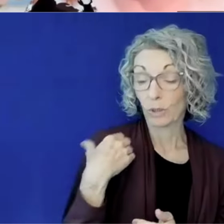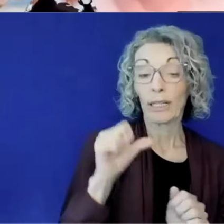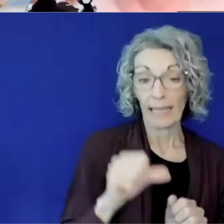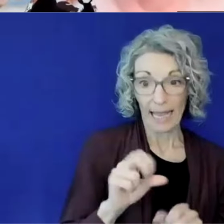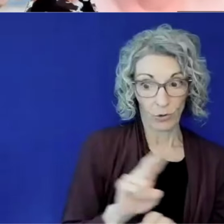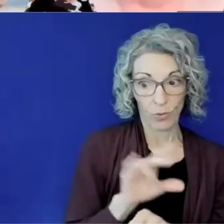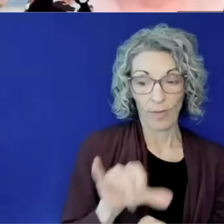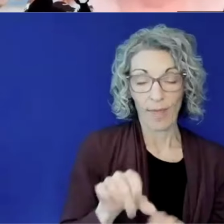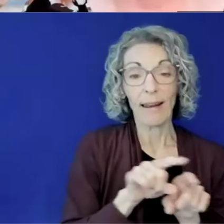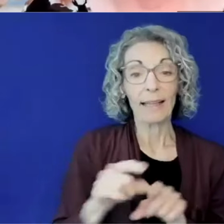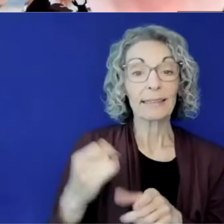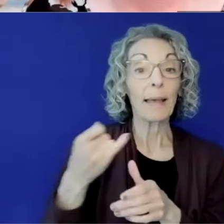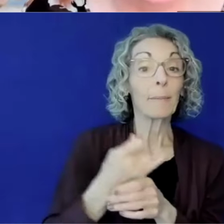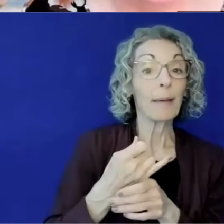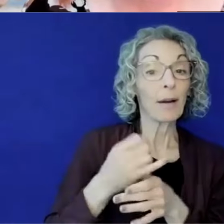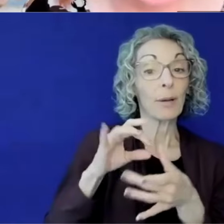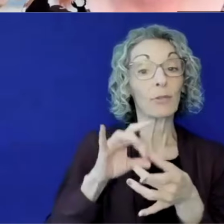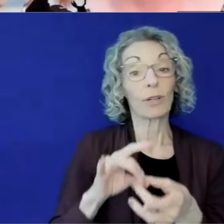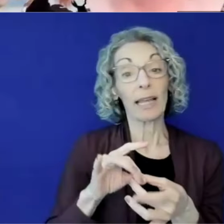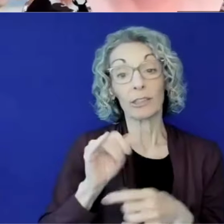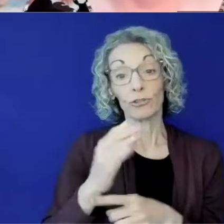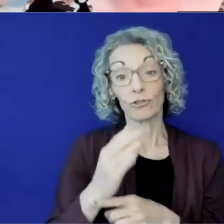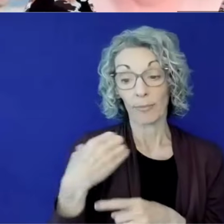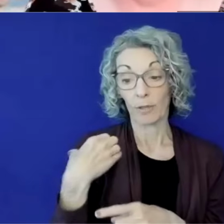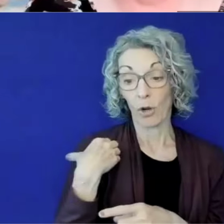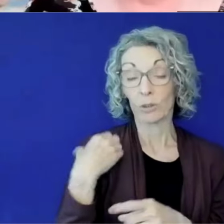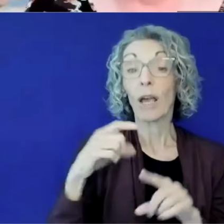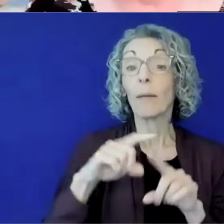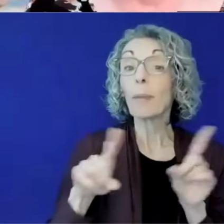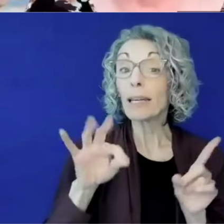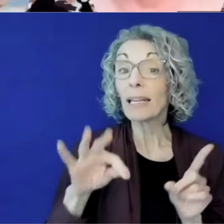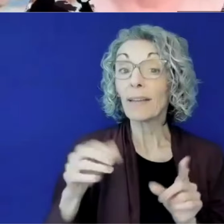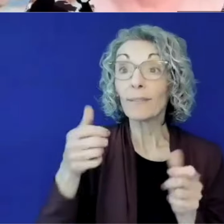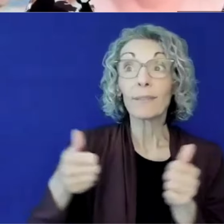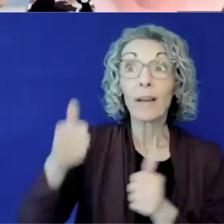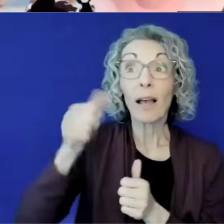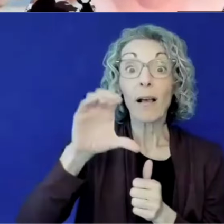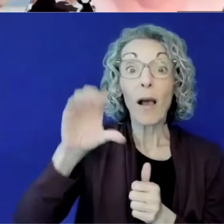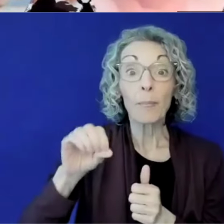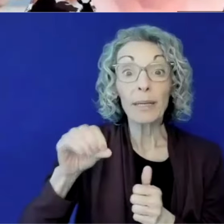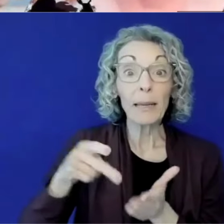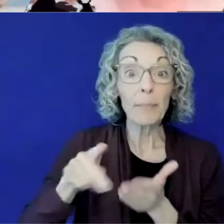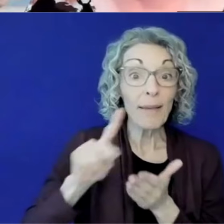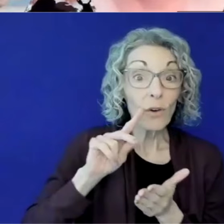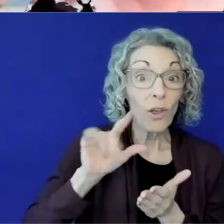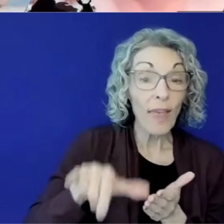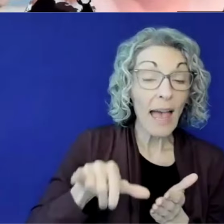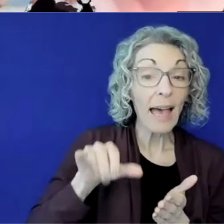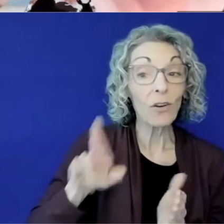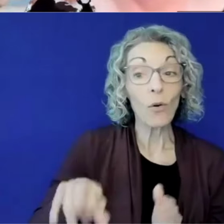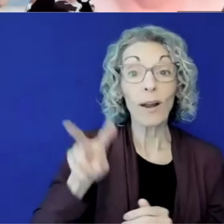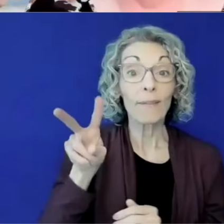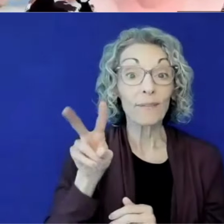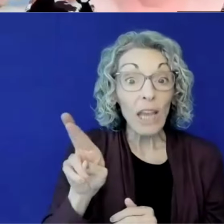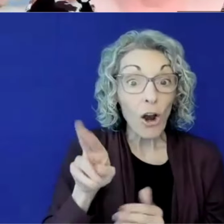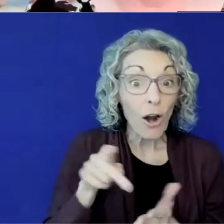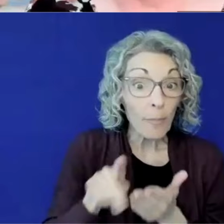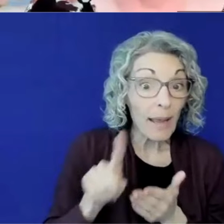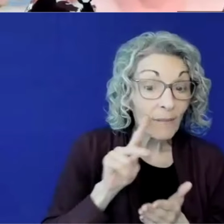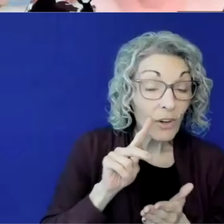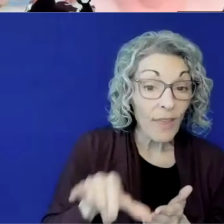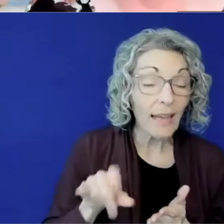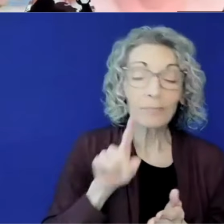work expense. But if their employer is paying for it, maybe state vocational rehabilitation is paying for it, then